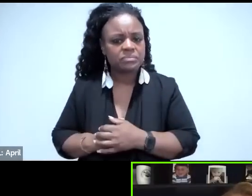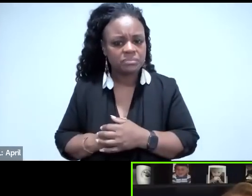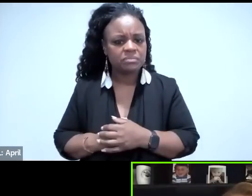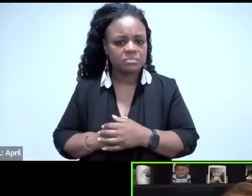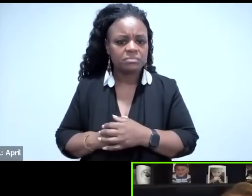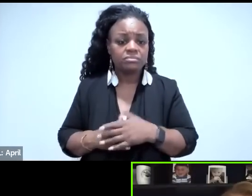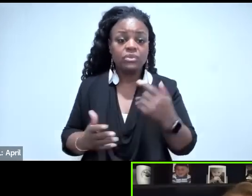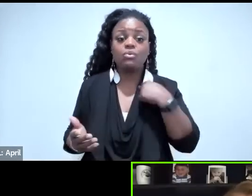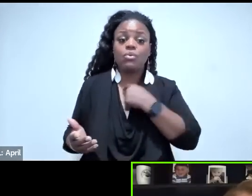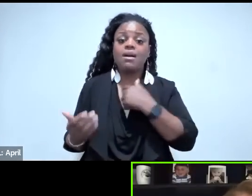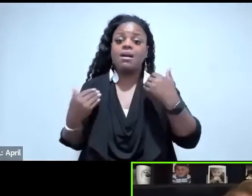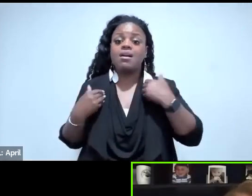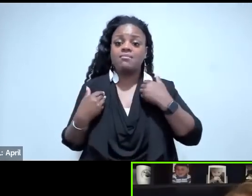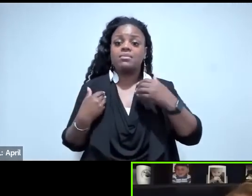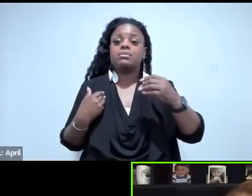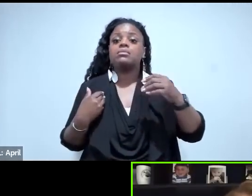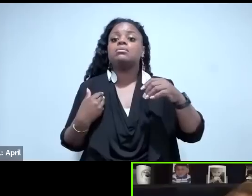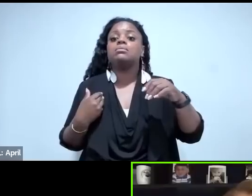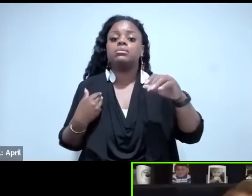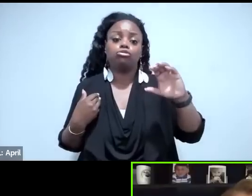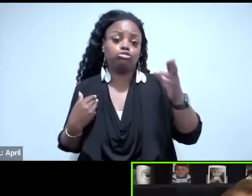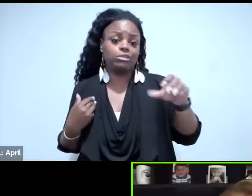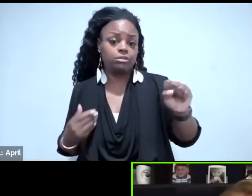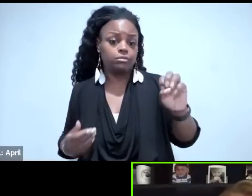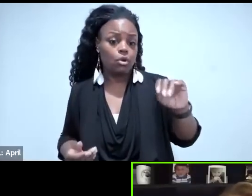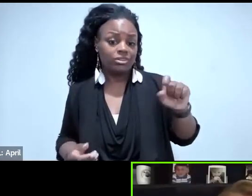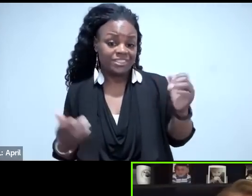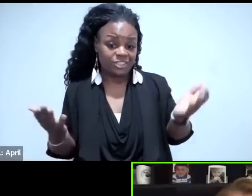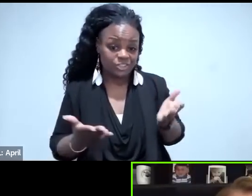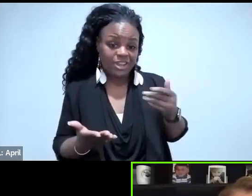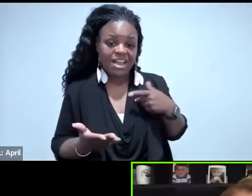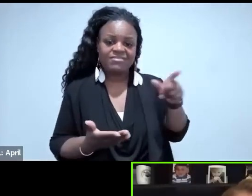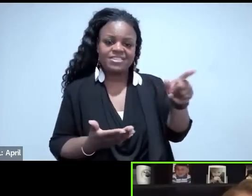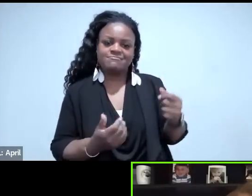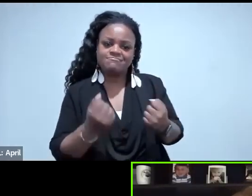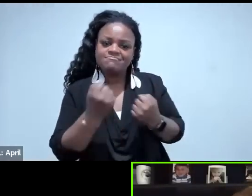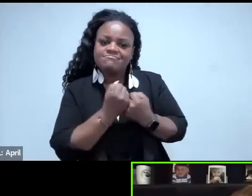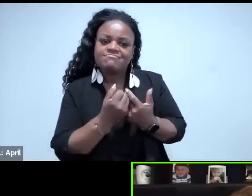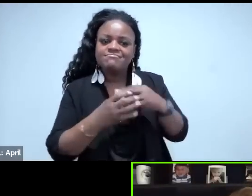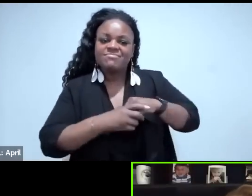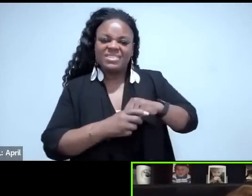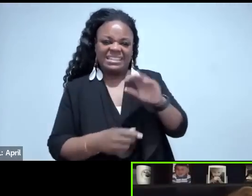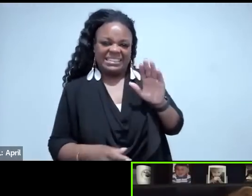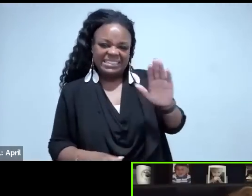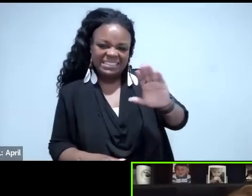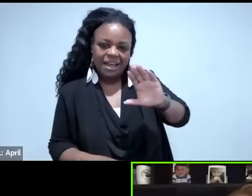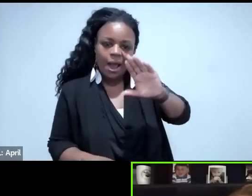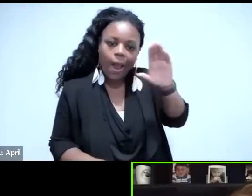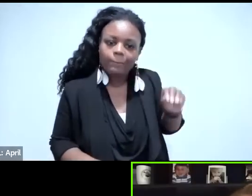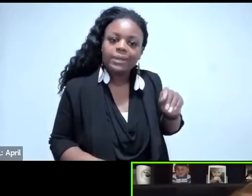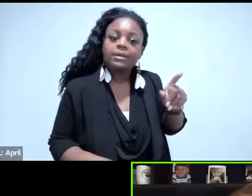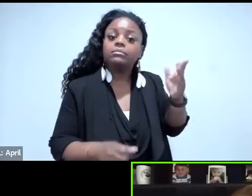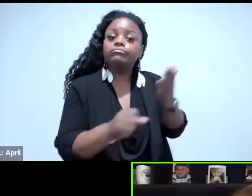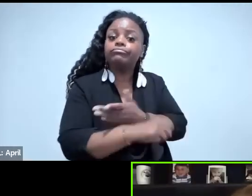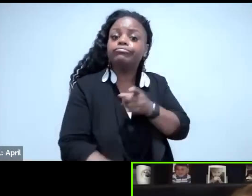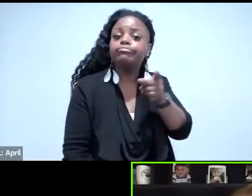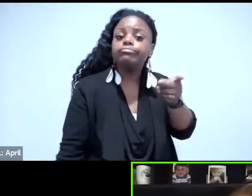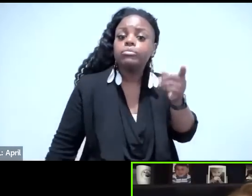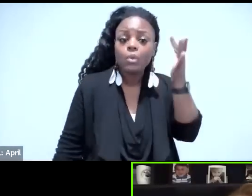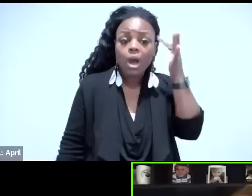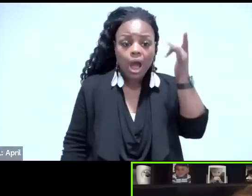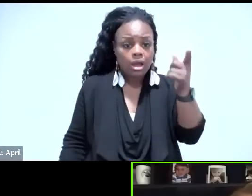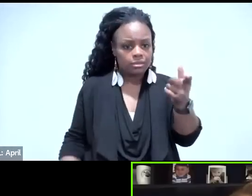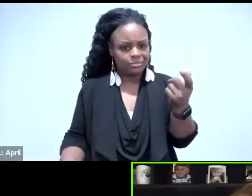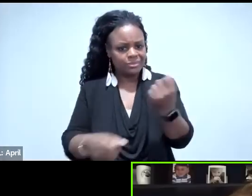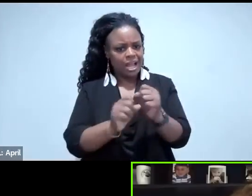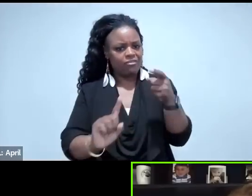his company fired him after he took action just for safety in his workplace. So we're fighting the same fights that we were fighting 100 years ago. We're